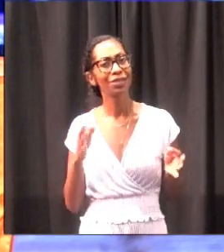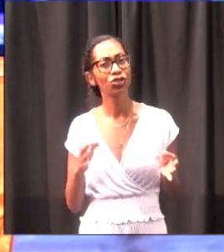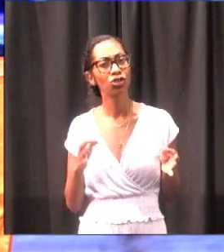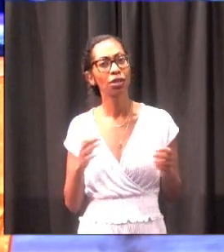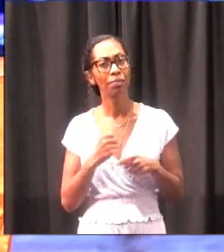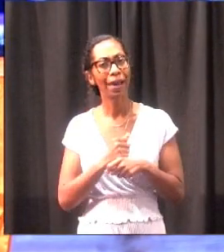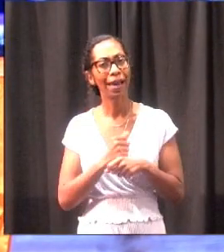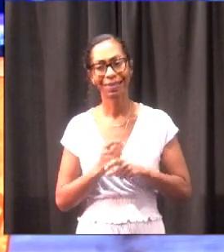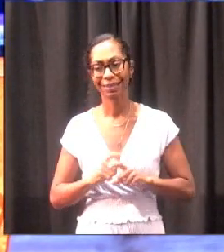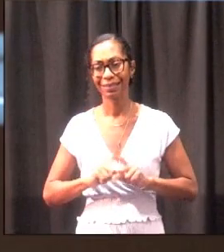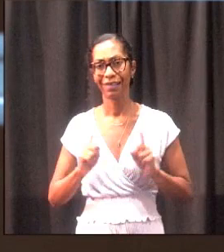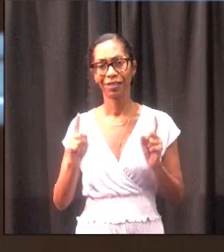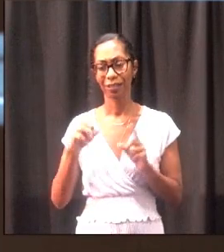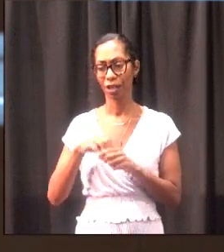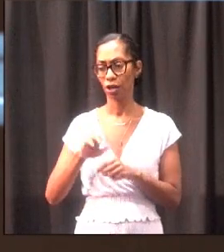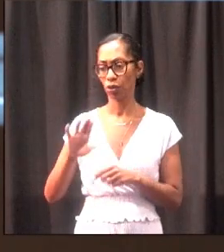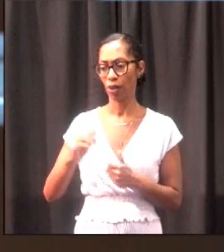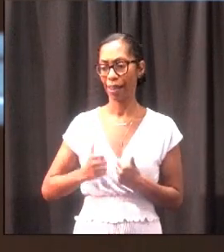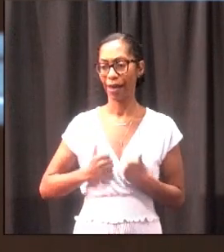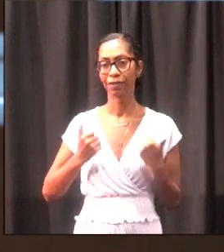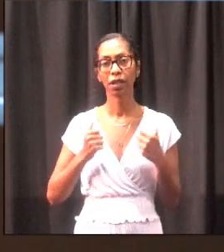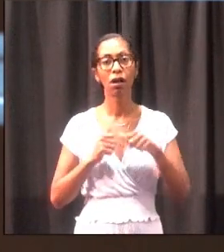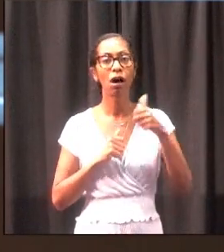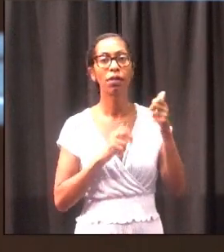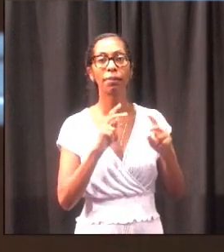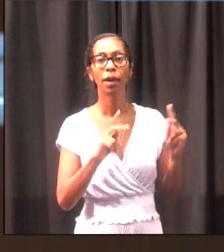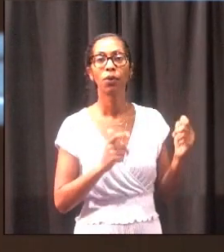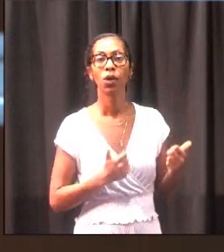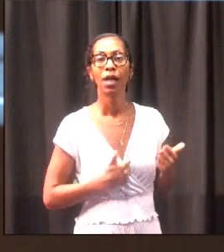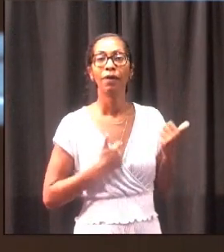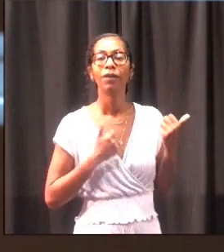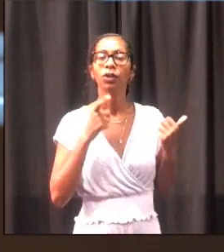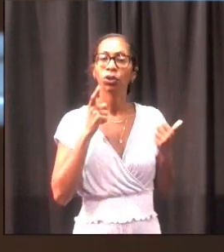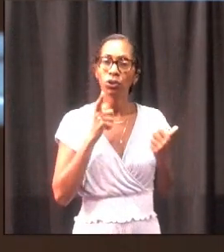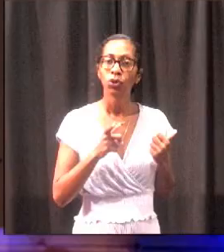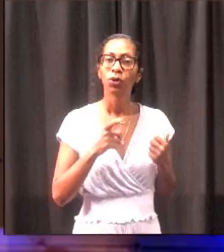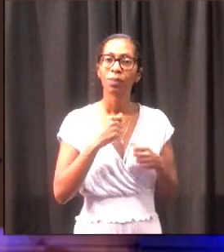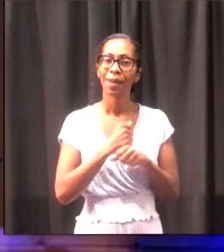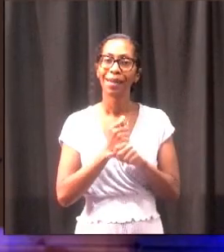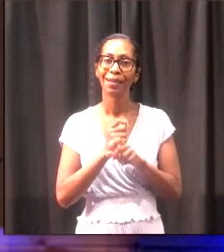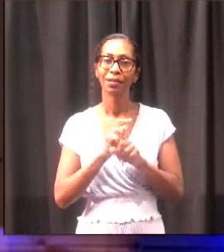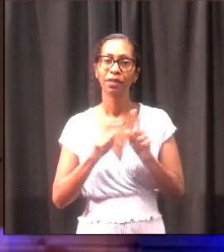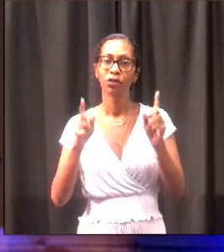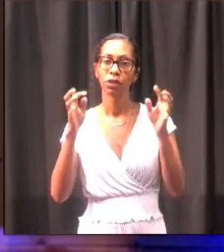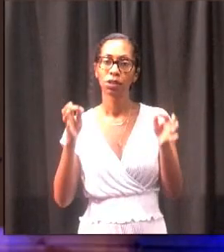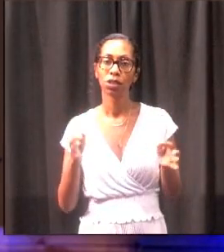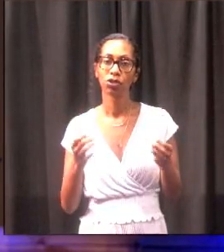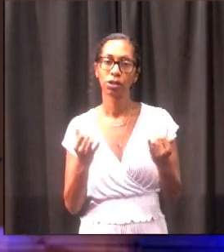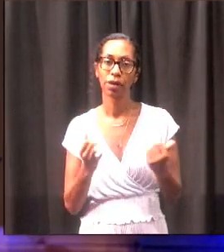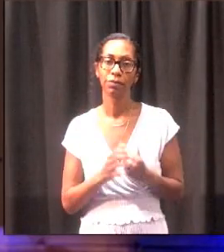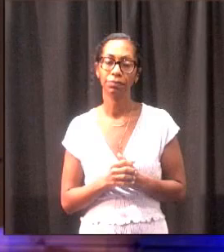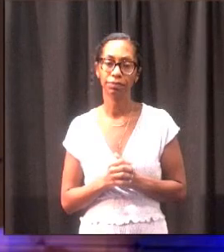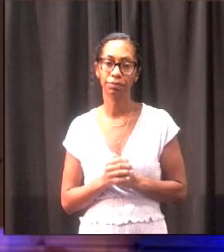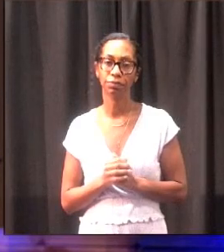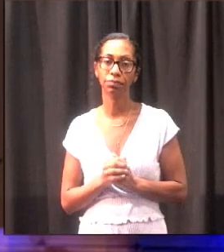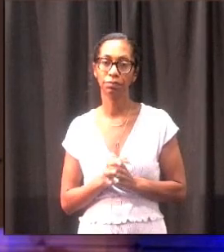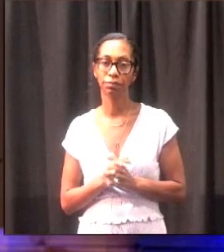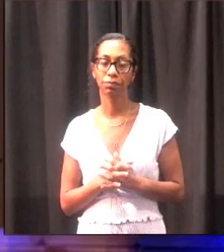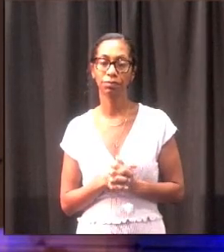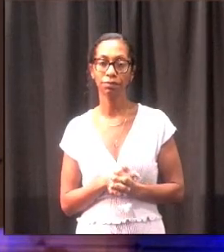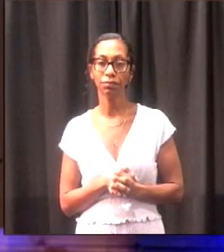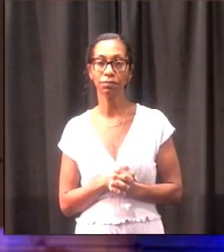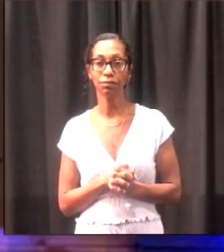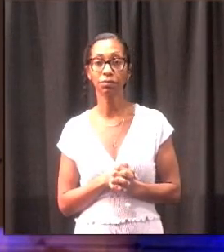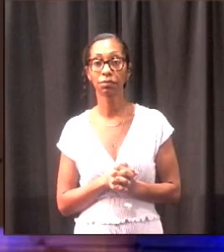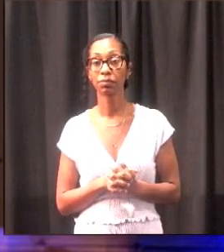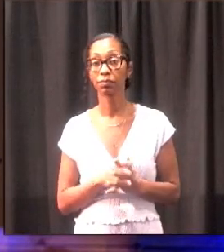a difference in your life and in the lives of others. You are a decision maker.